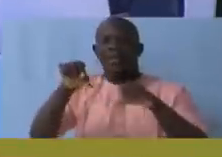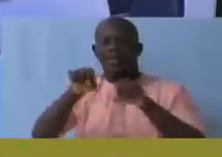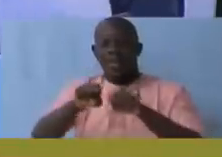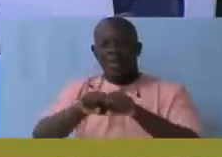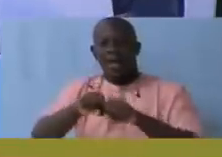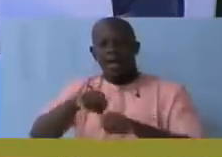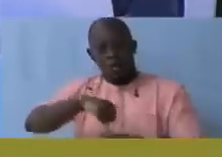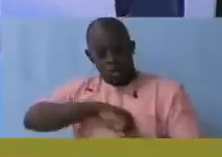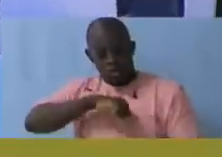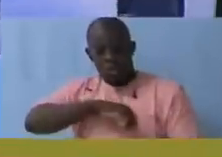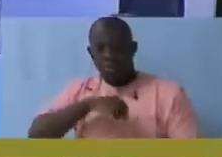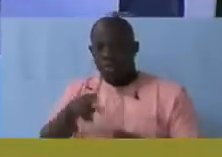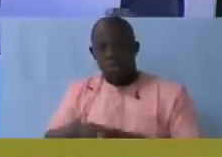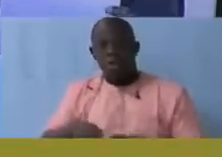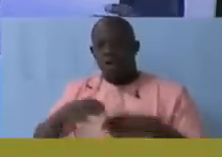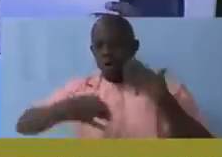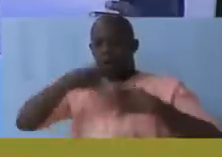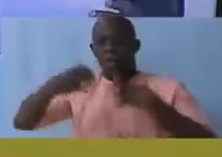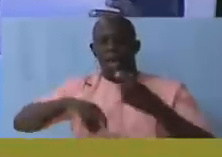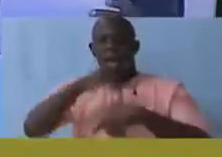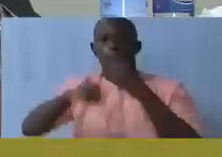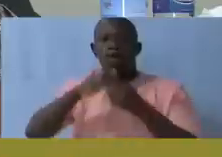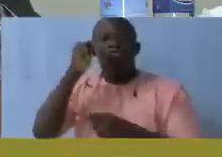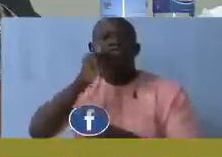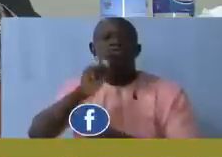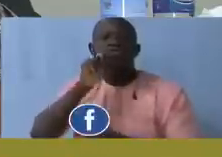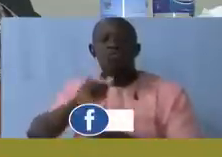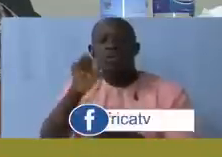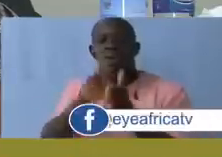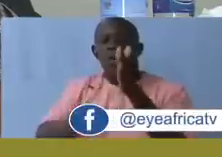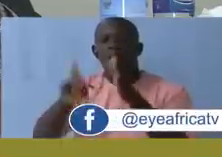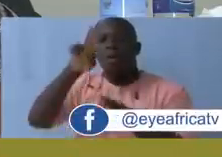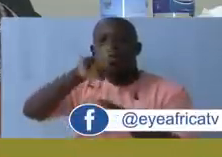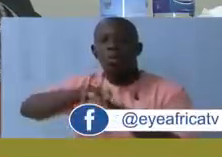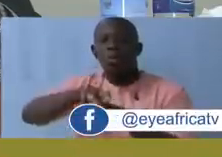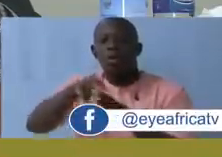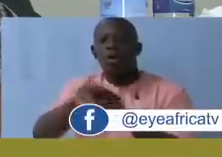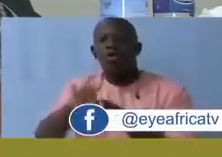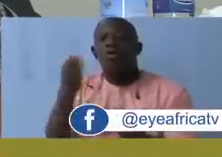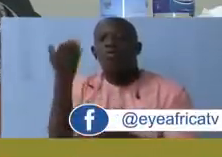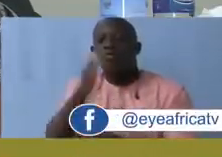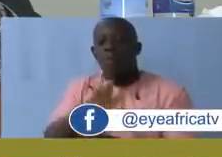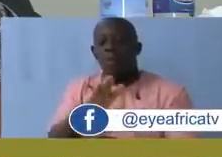protested the use of the report